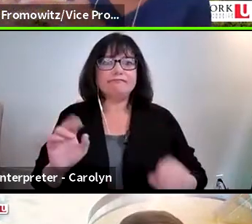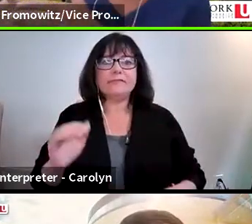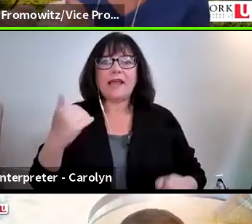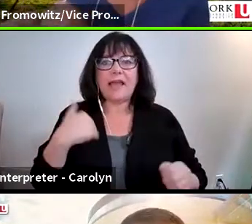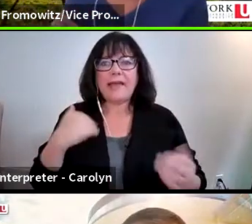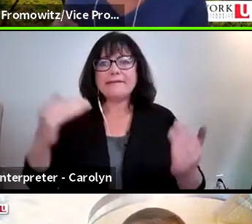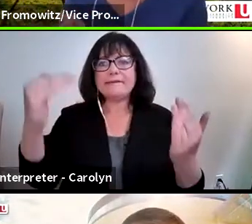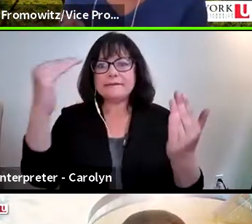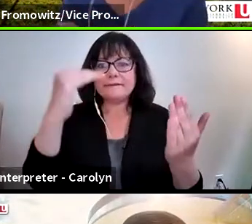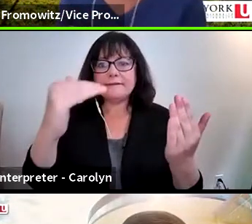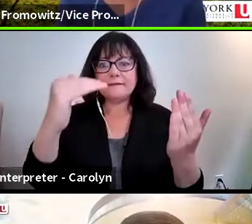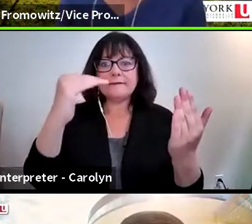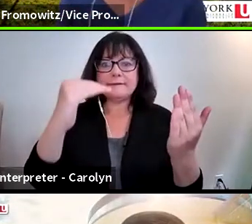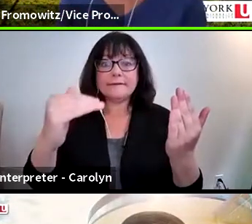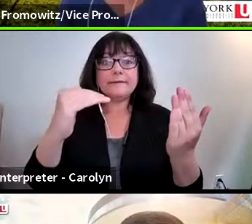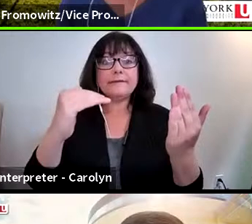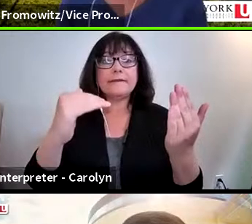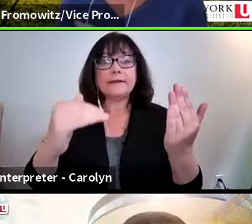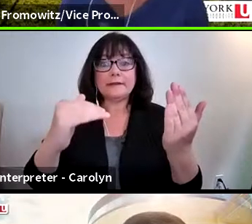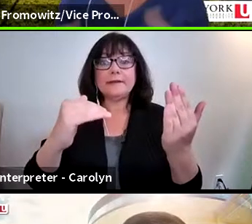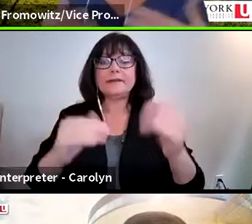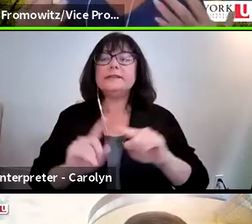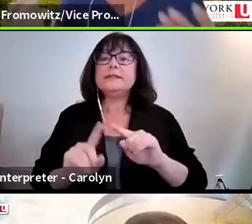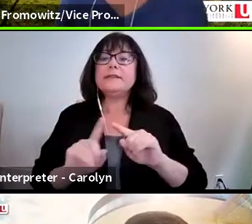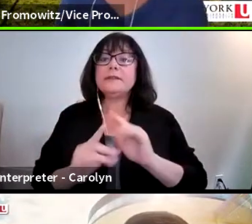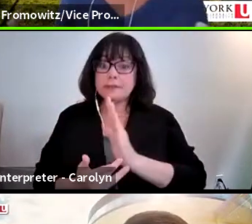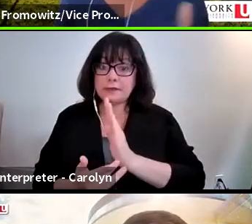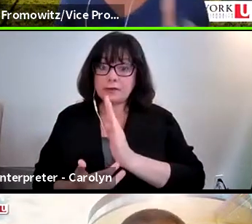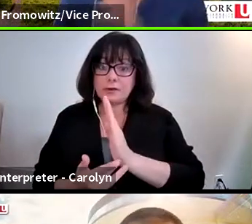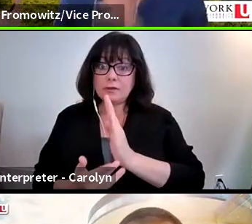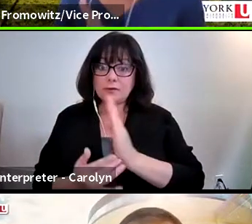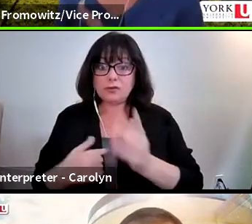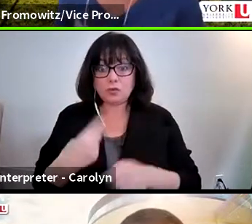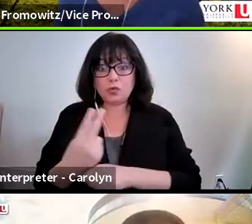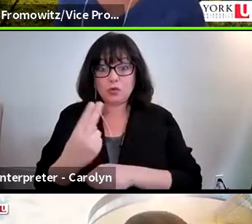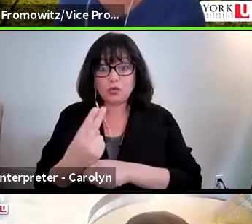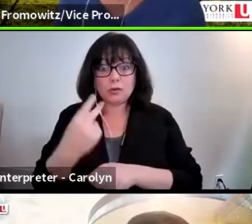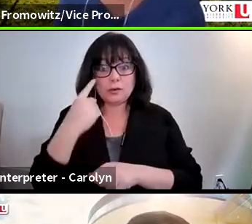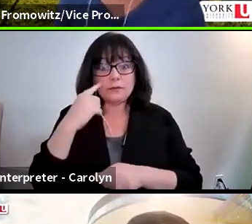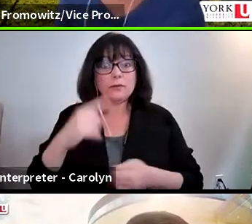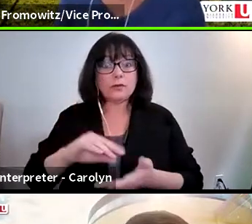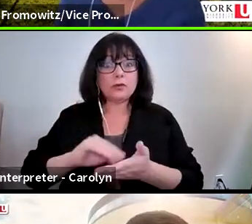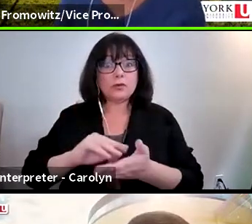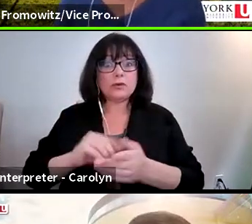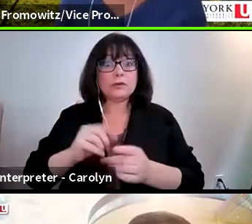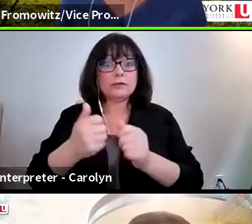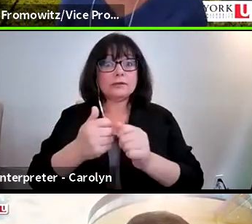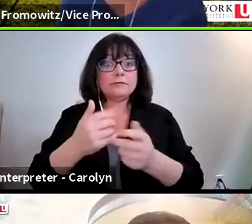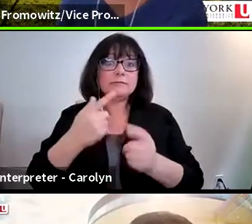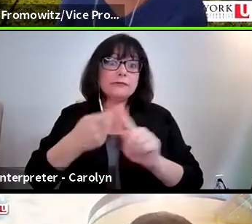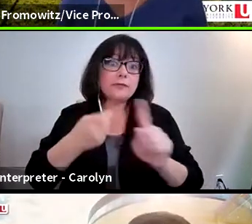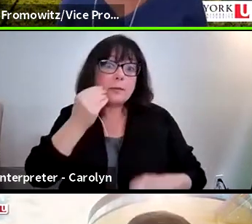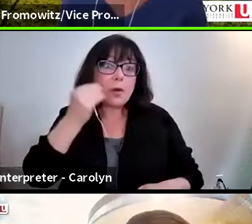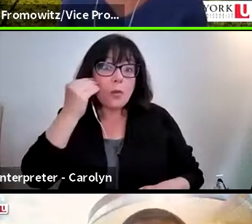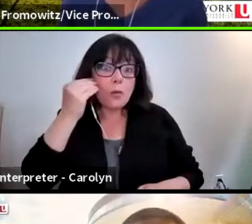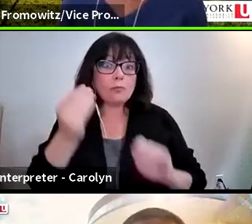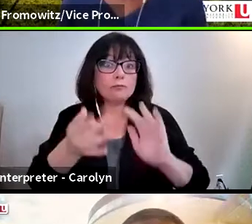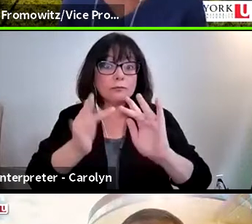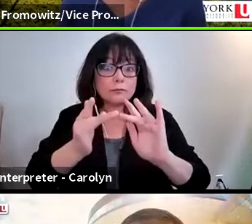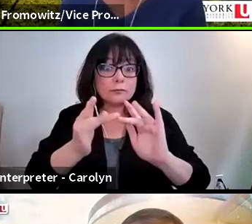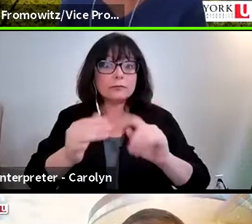through all the remote learning technologies that we use, have tips, and also direct you to helpful